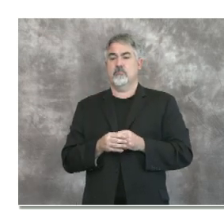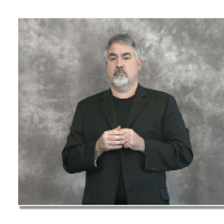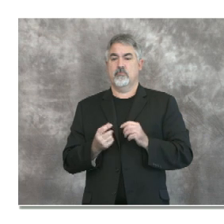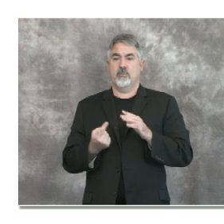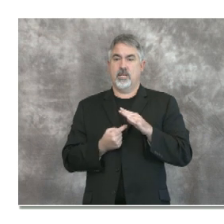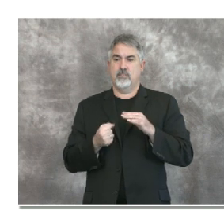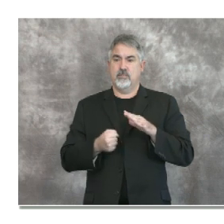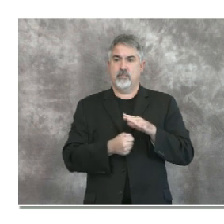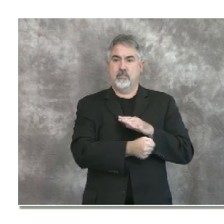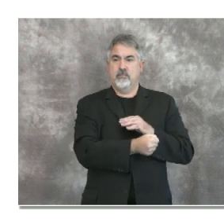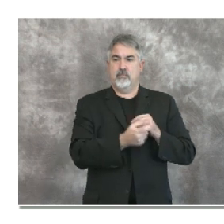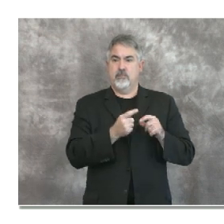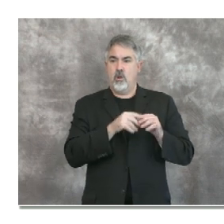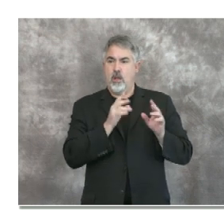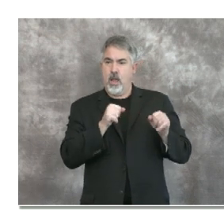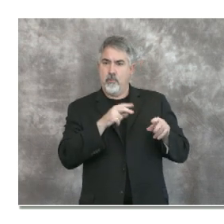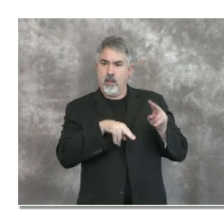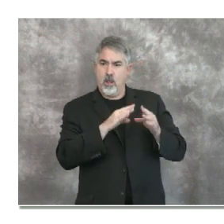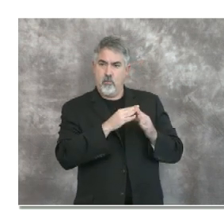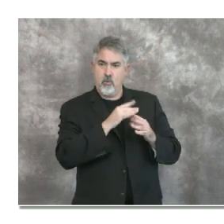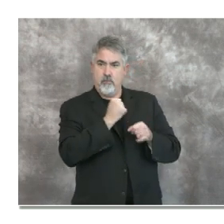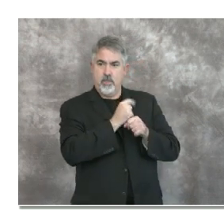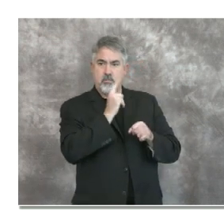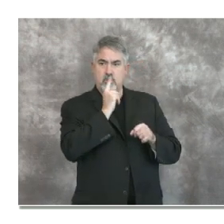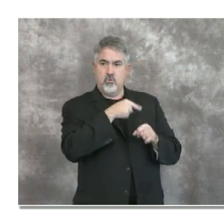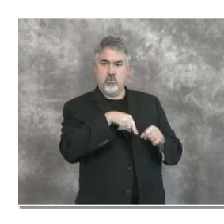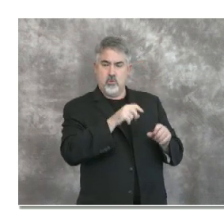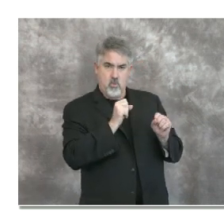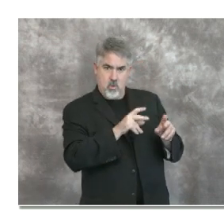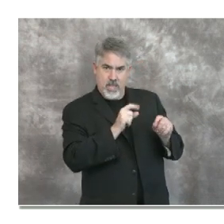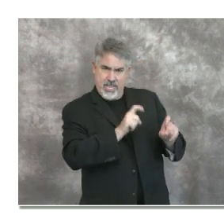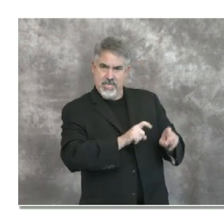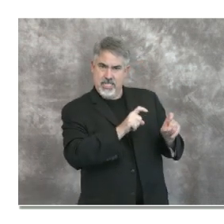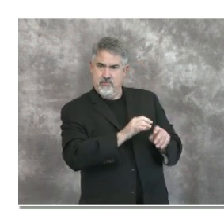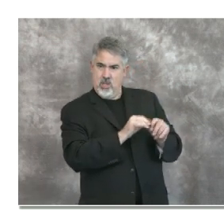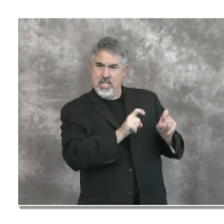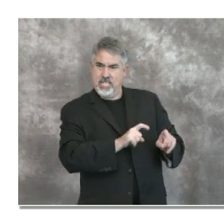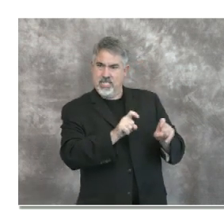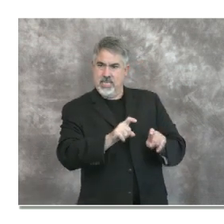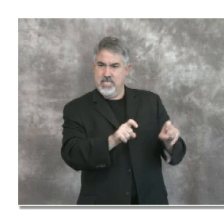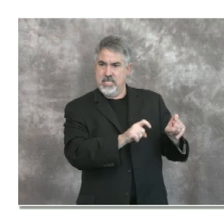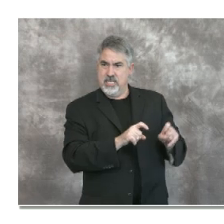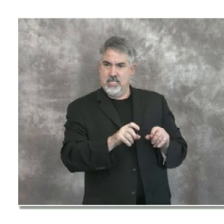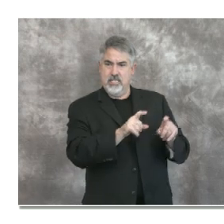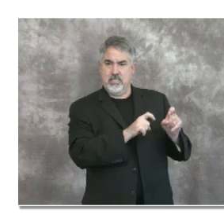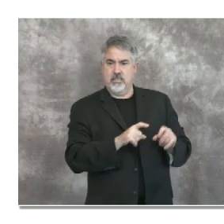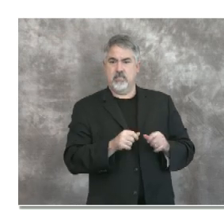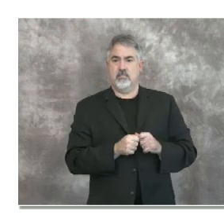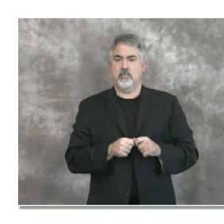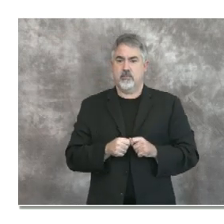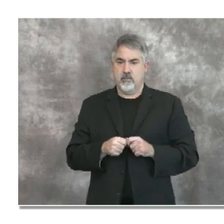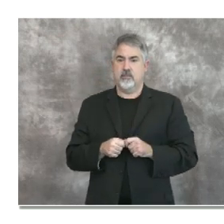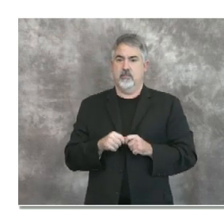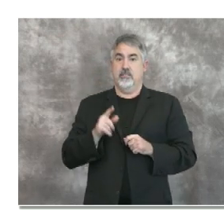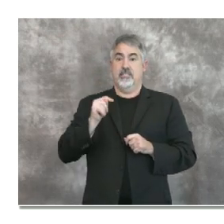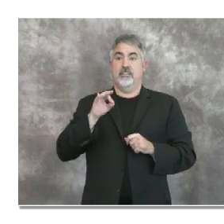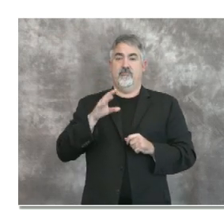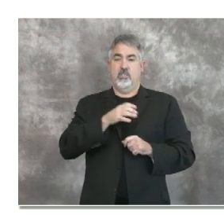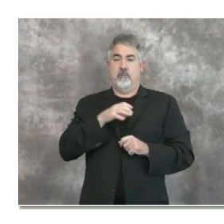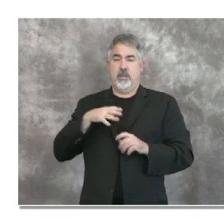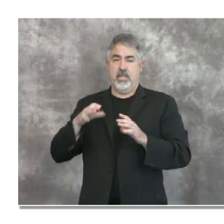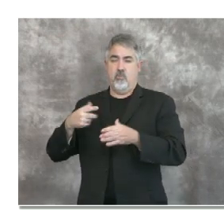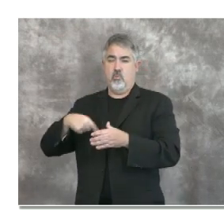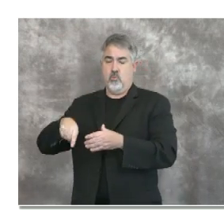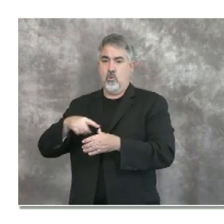And there's a lot of work going on with testing with our laboratory task force, as well as with gearing up